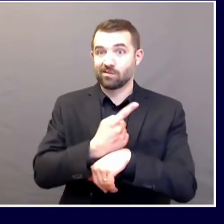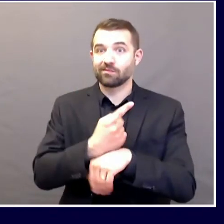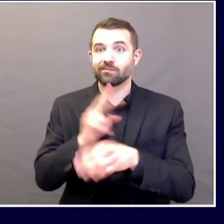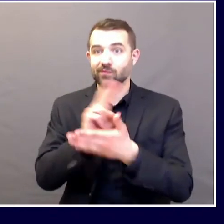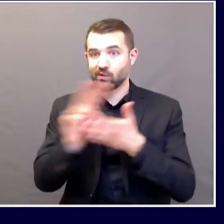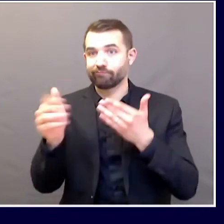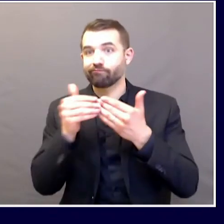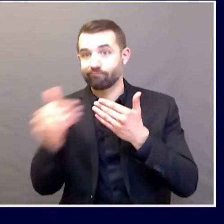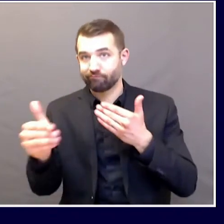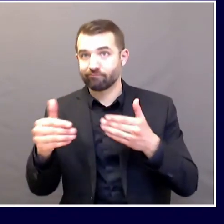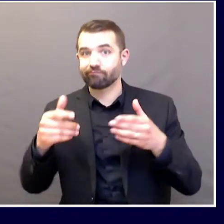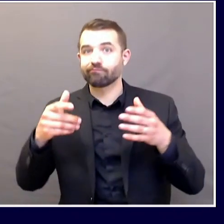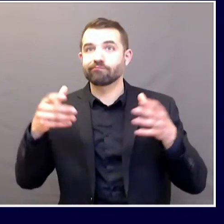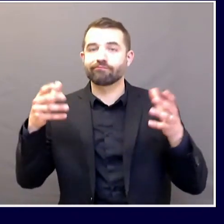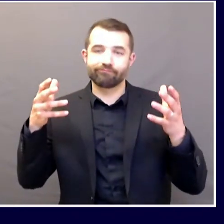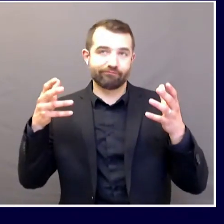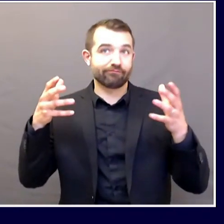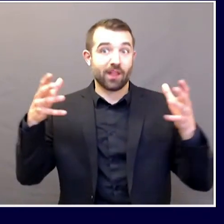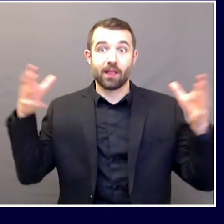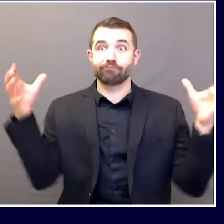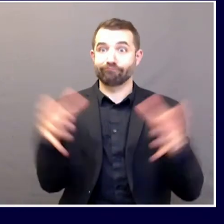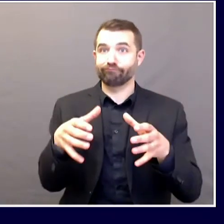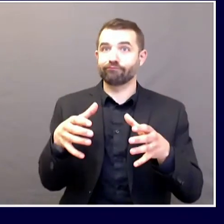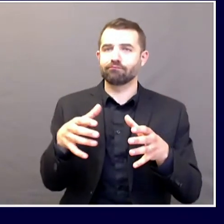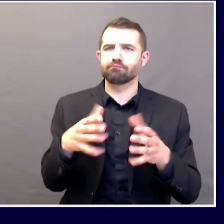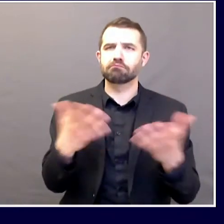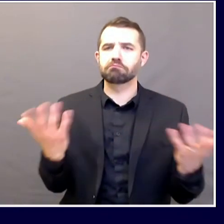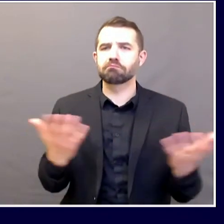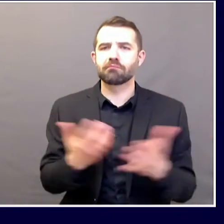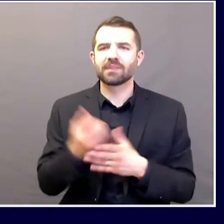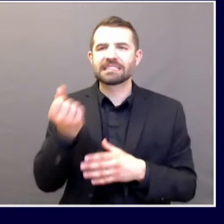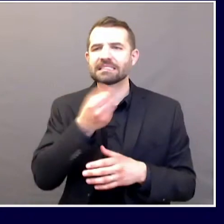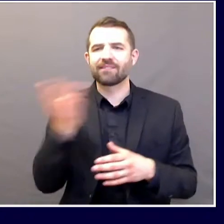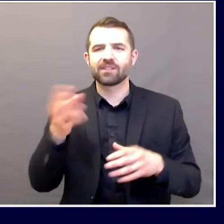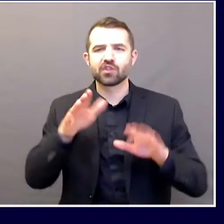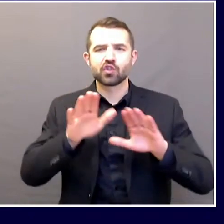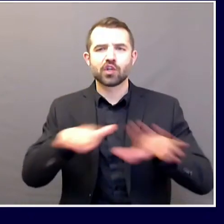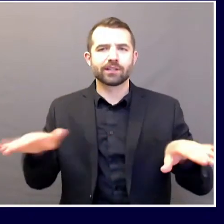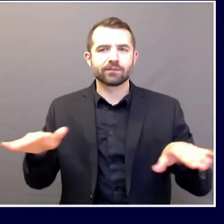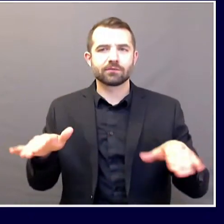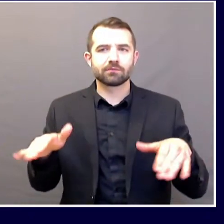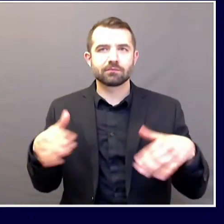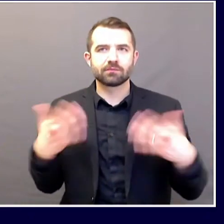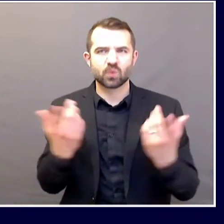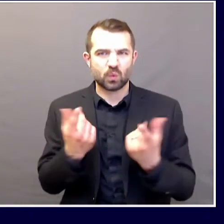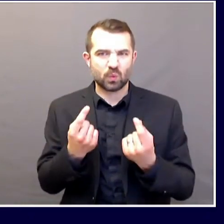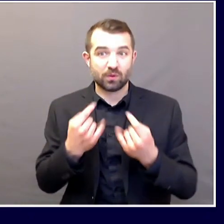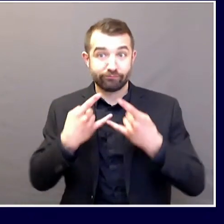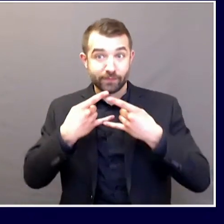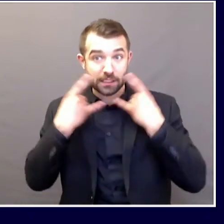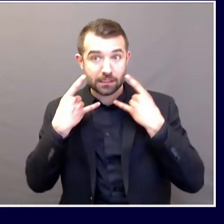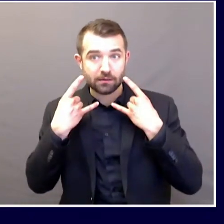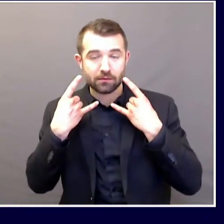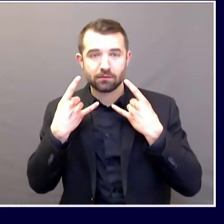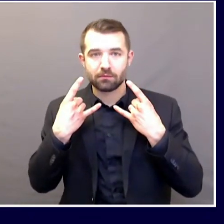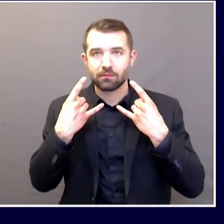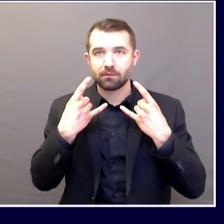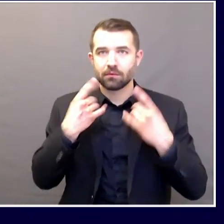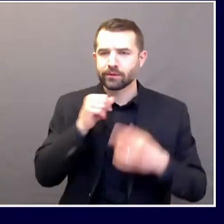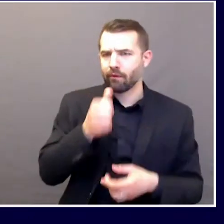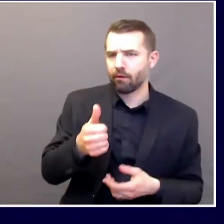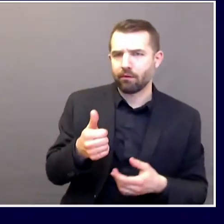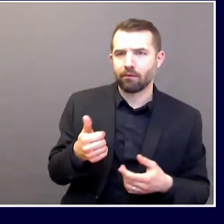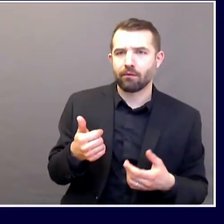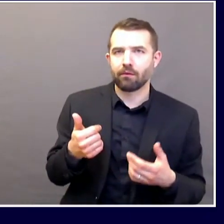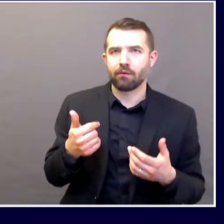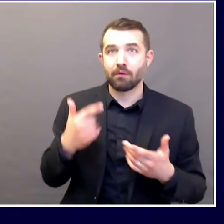the adults that have been vaccinated need to be masked as well as the kids? Since the kids aren't as prone, they ask, can they